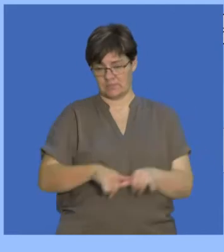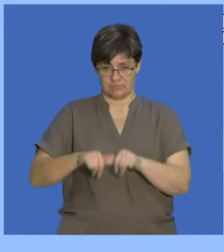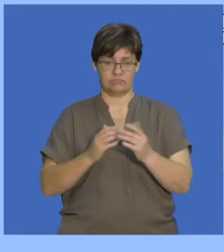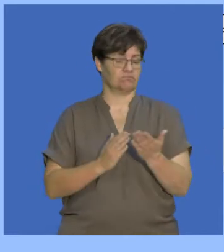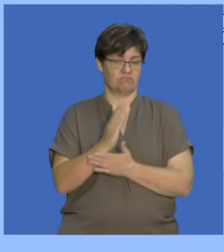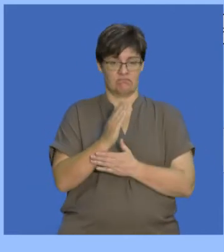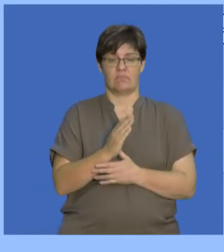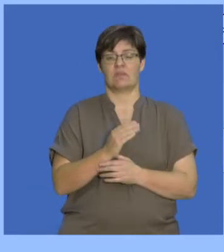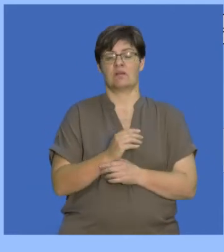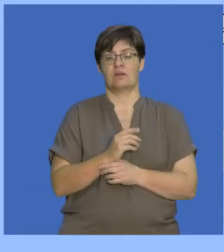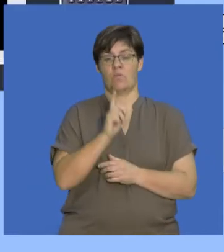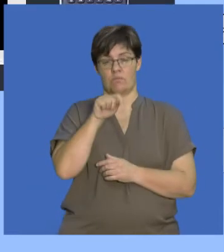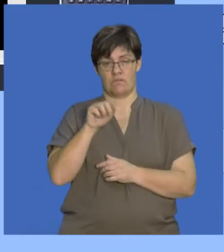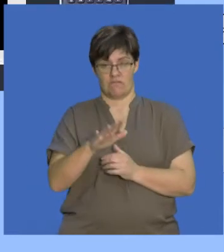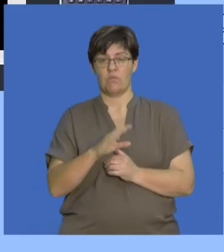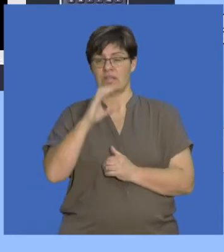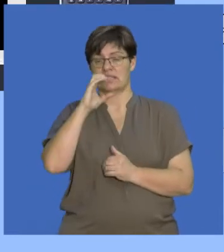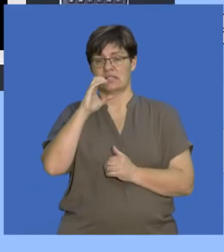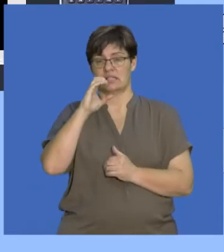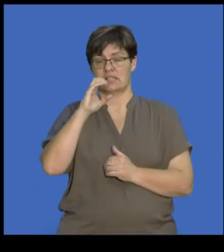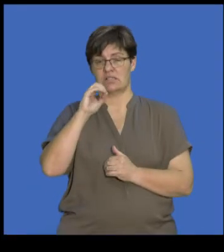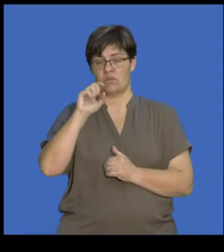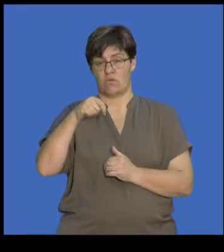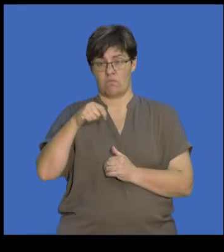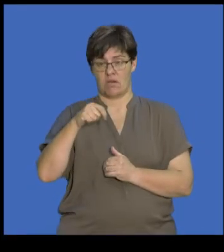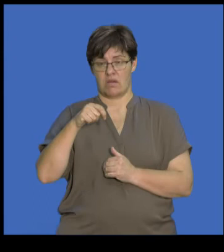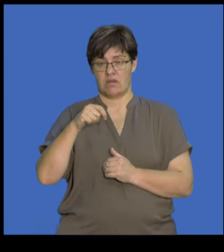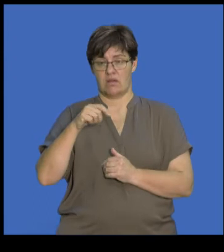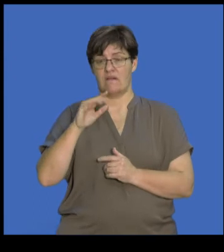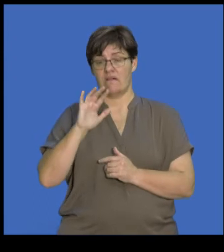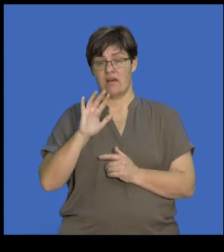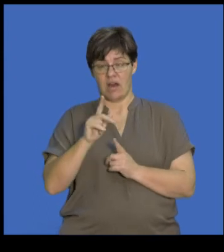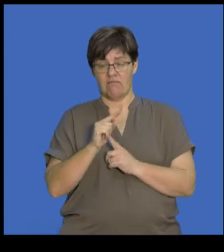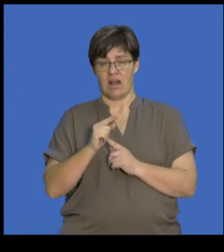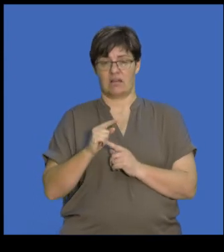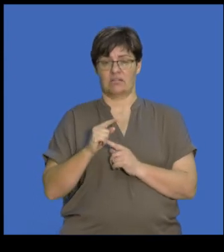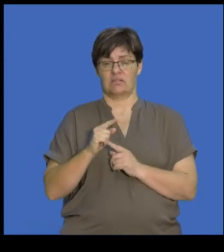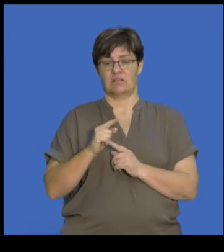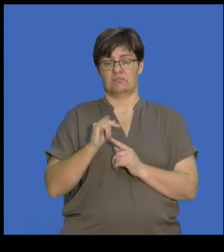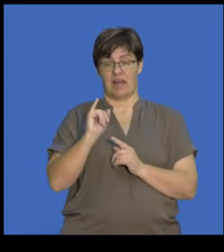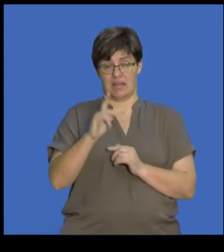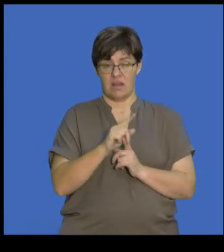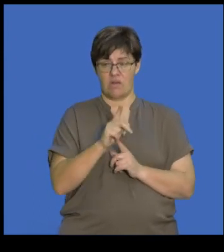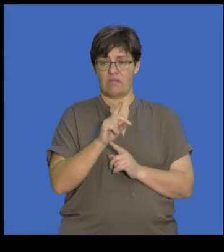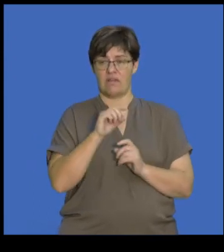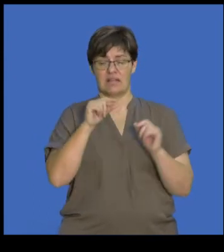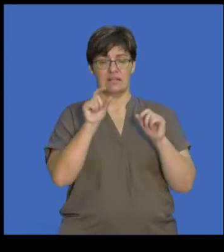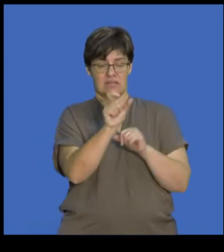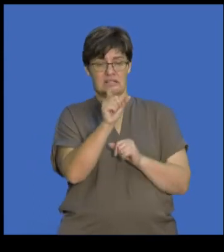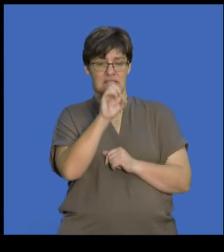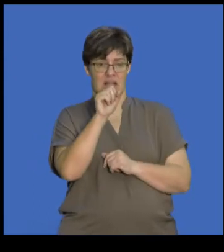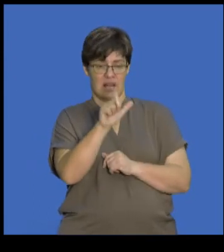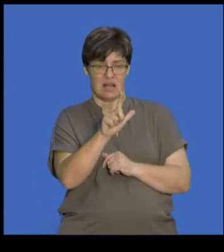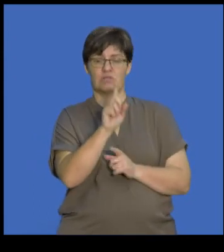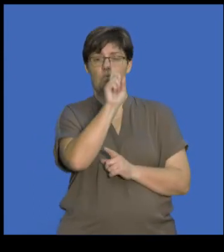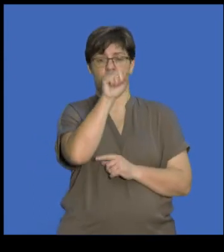0.75. So if we go back to our table, we have there's one cell there. One cell is 1.5 in this